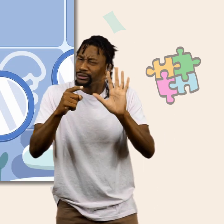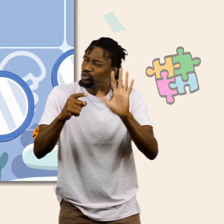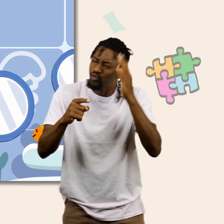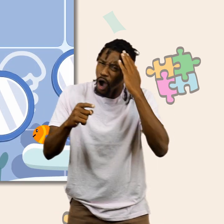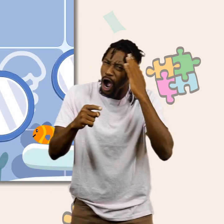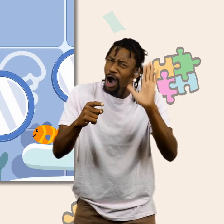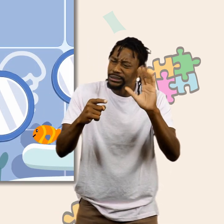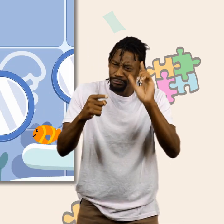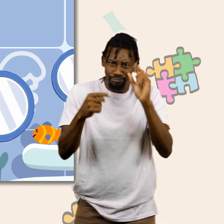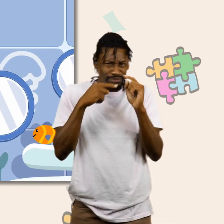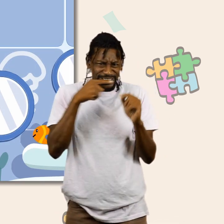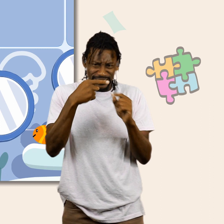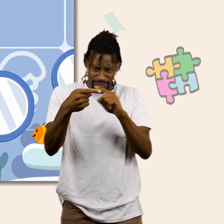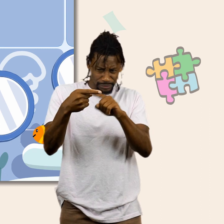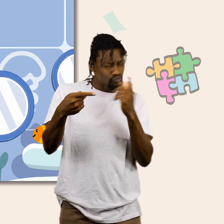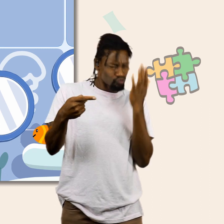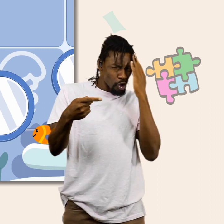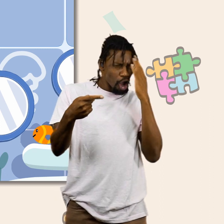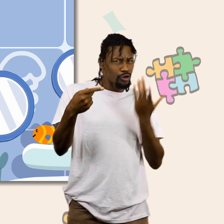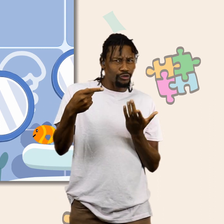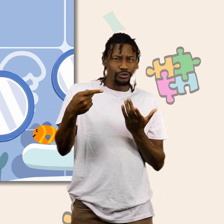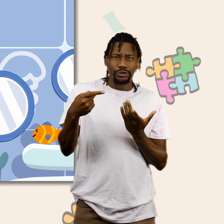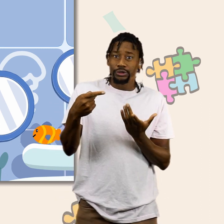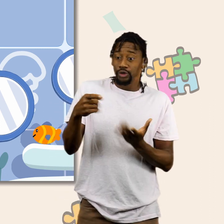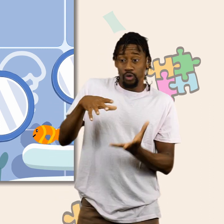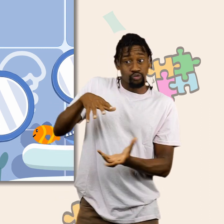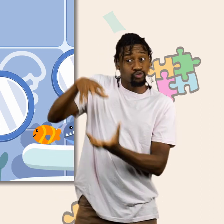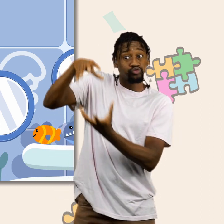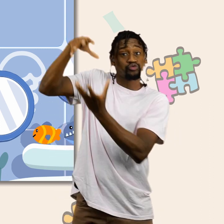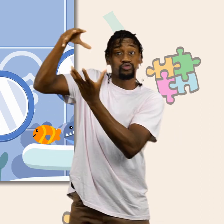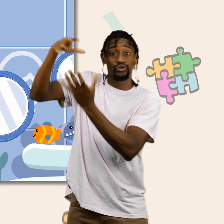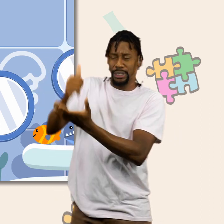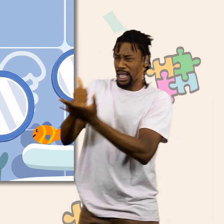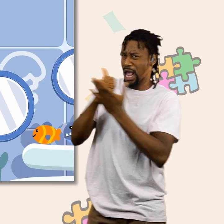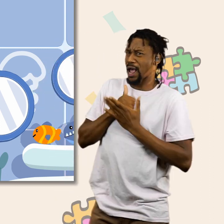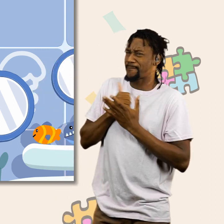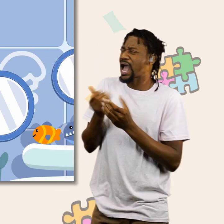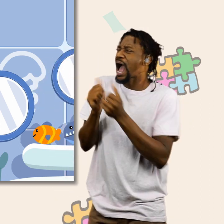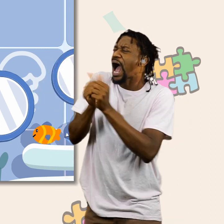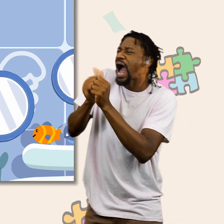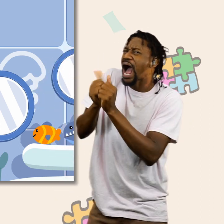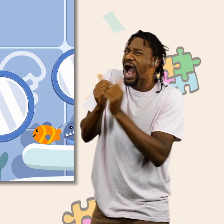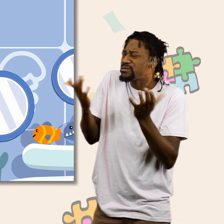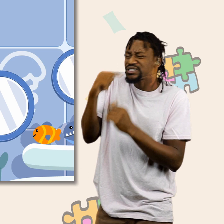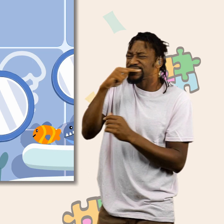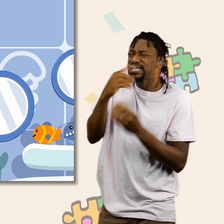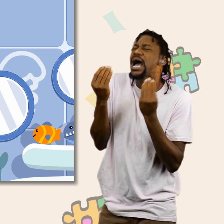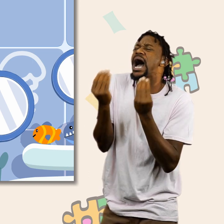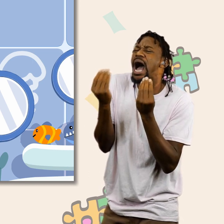Wait a minute. Are you sure you know how to brush your teeth? What if Pops helps us to see how it's done?